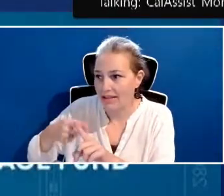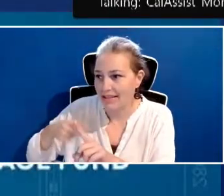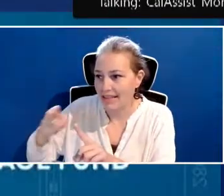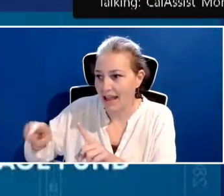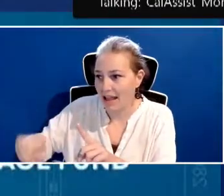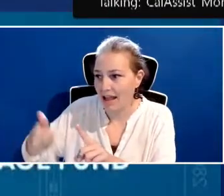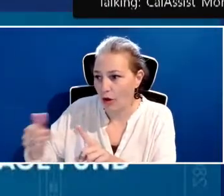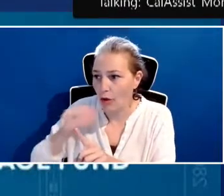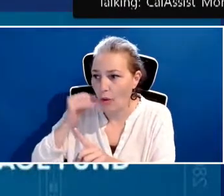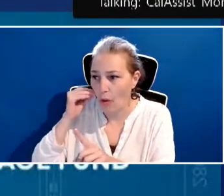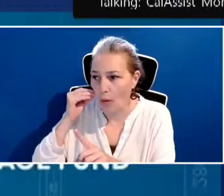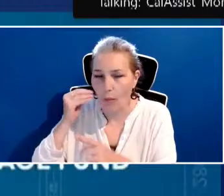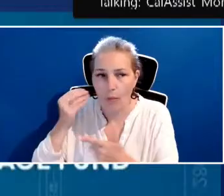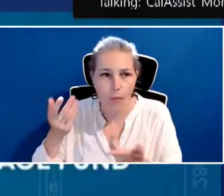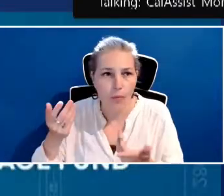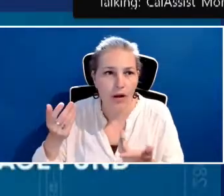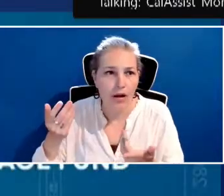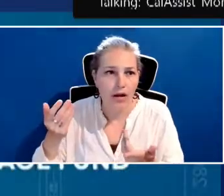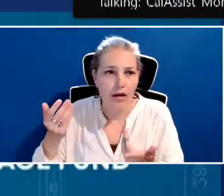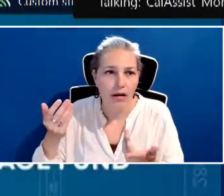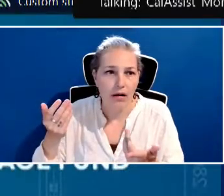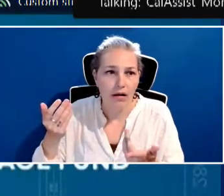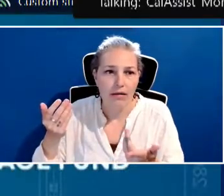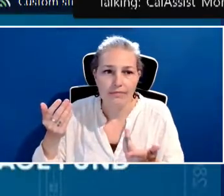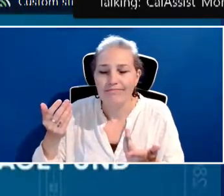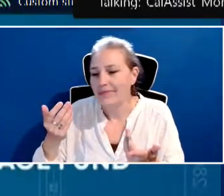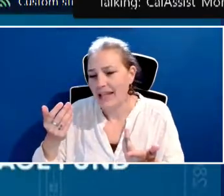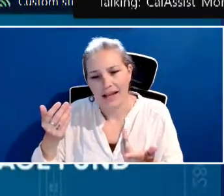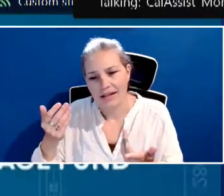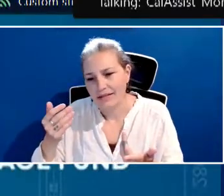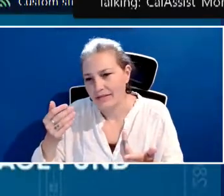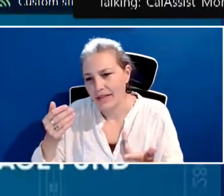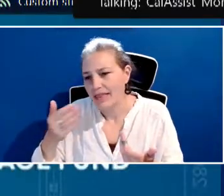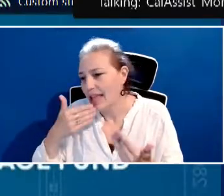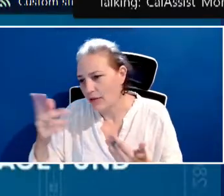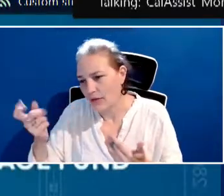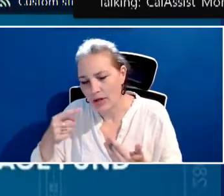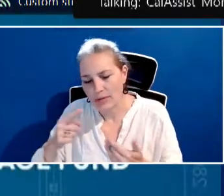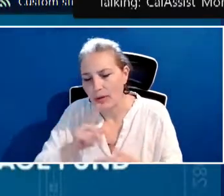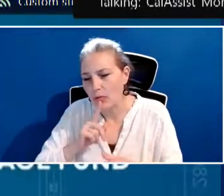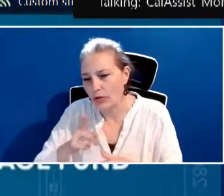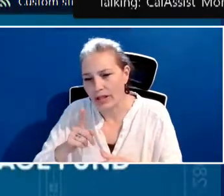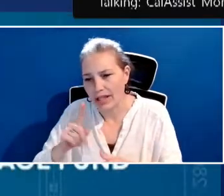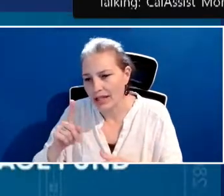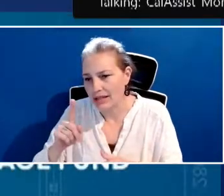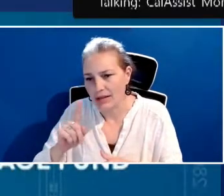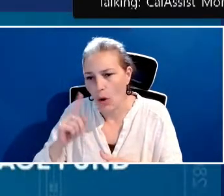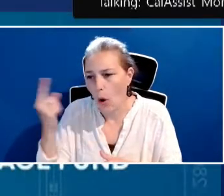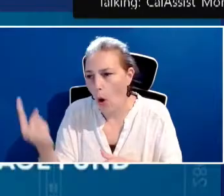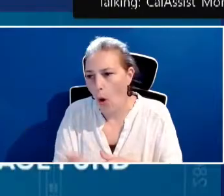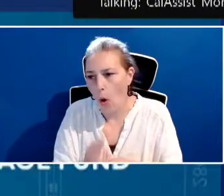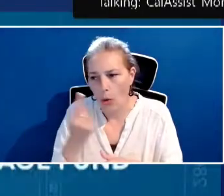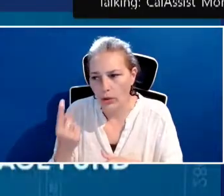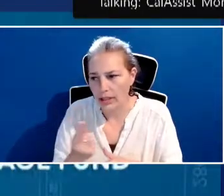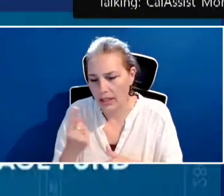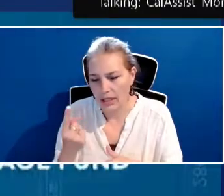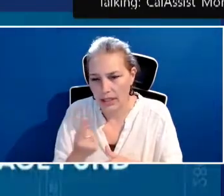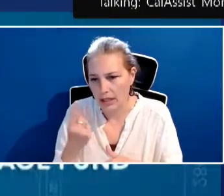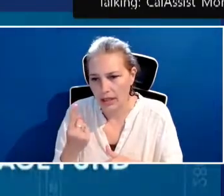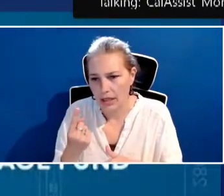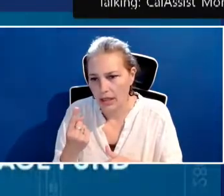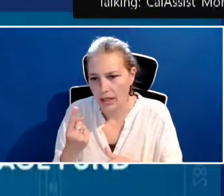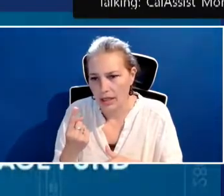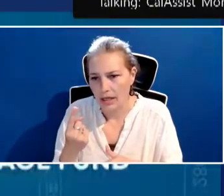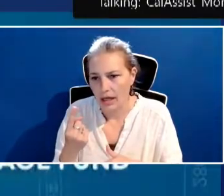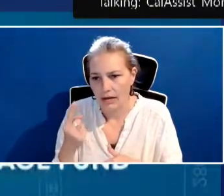you for that question. Unfortunately, with this program, it really is only available to people with just one, that own just one home,